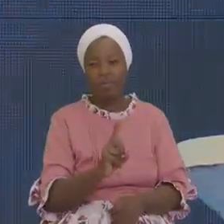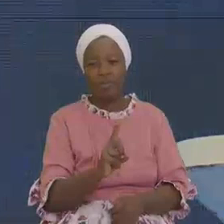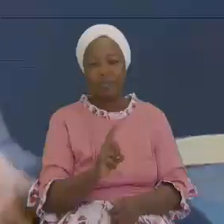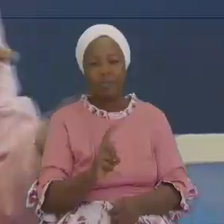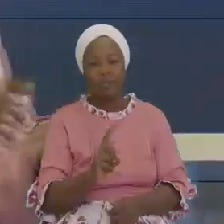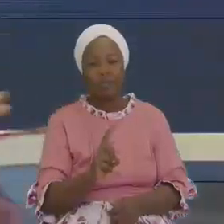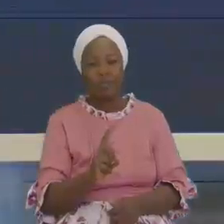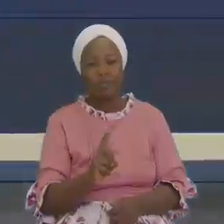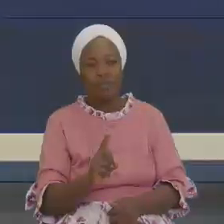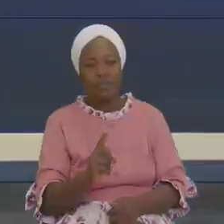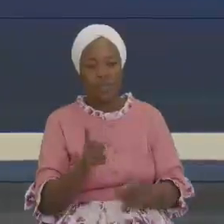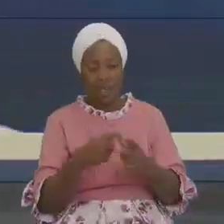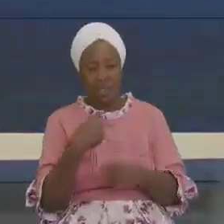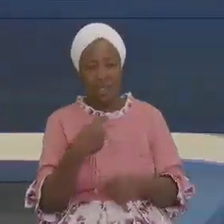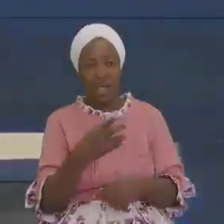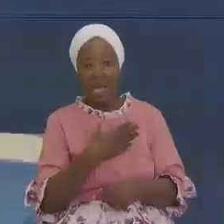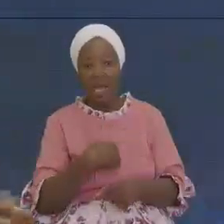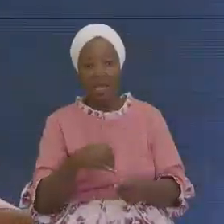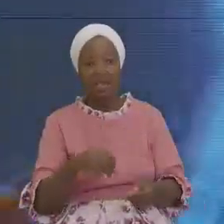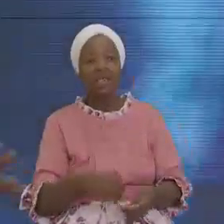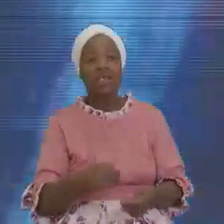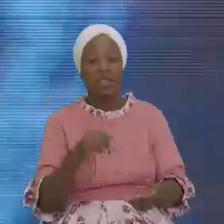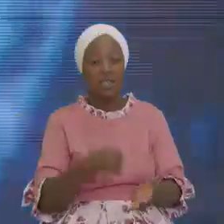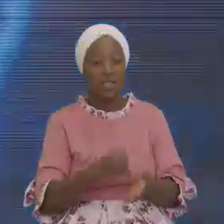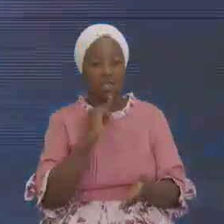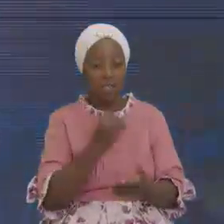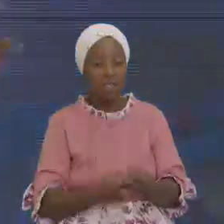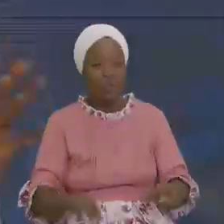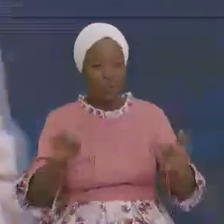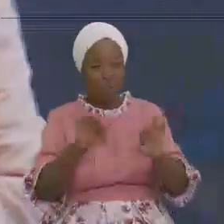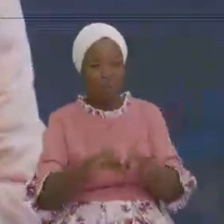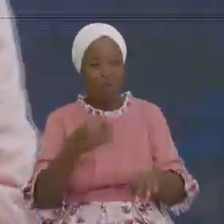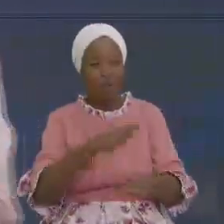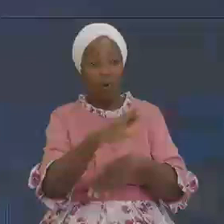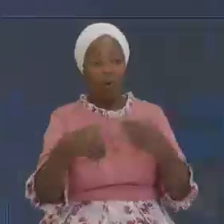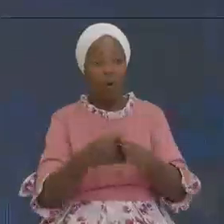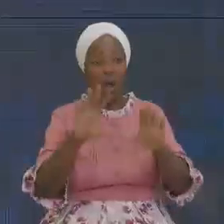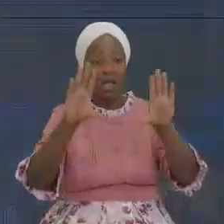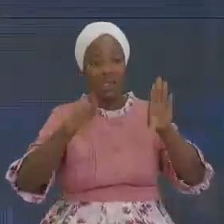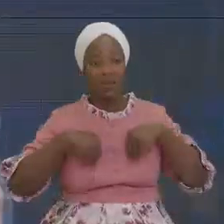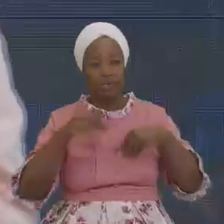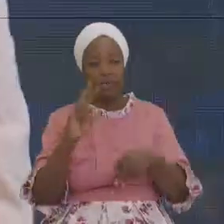It says, and it is worthy of all acceptation.